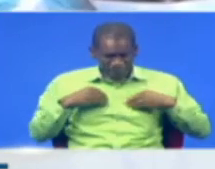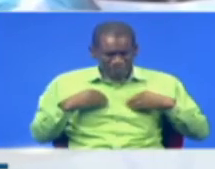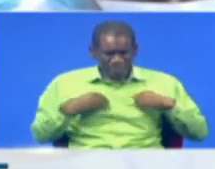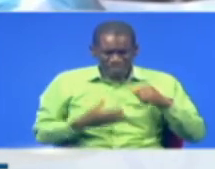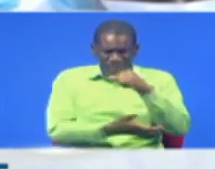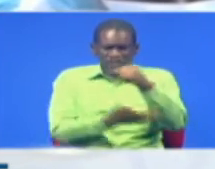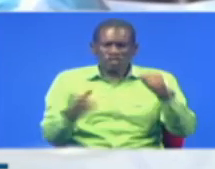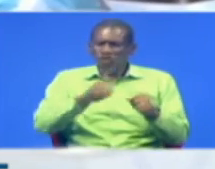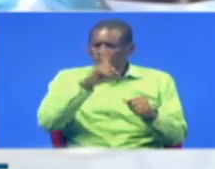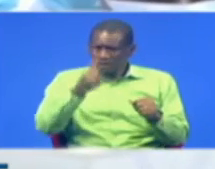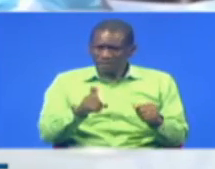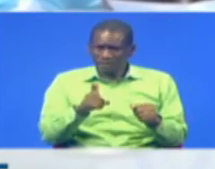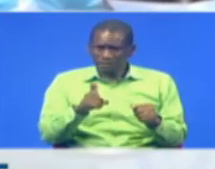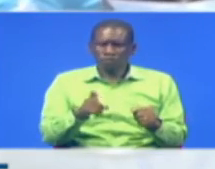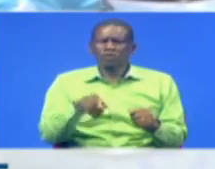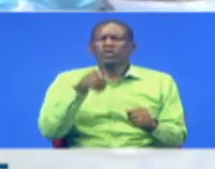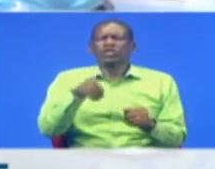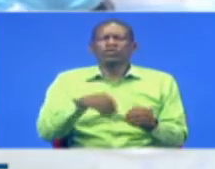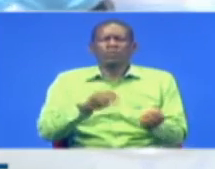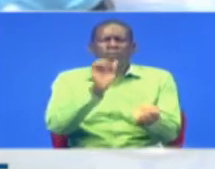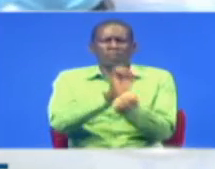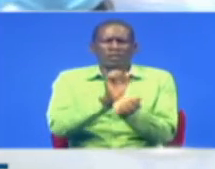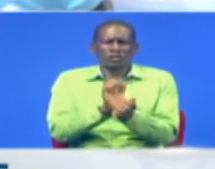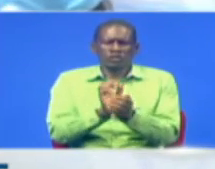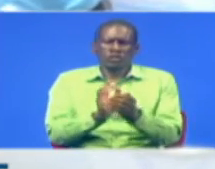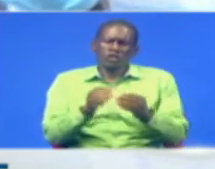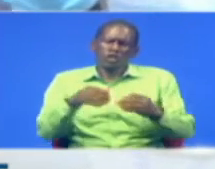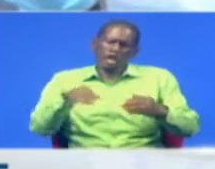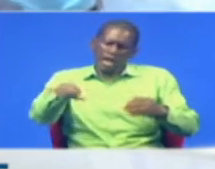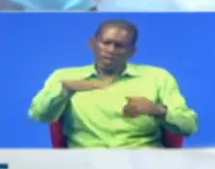Less than 20 children who cheated,